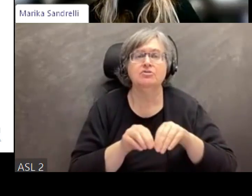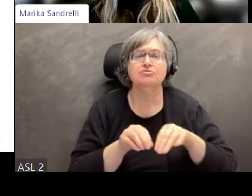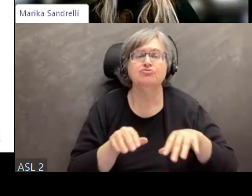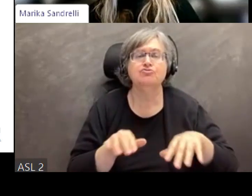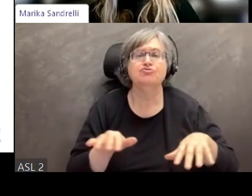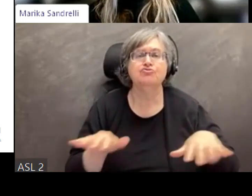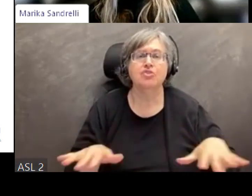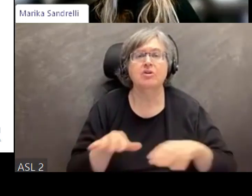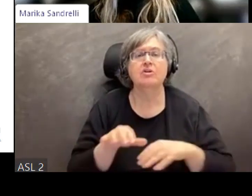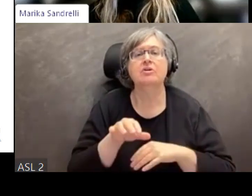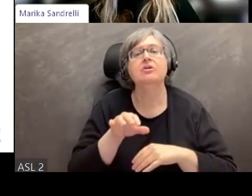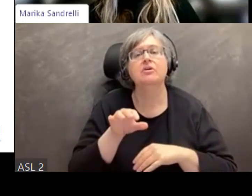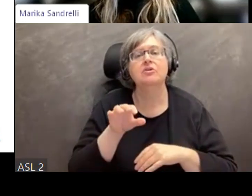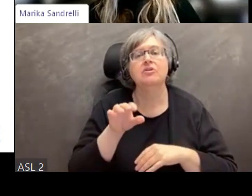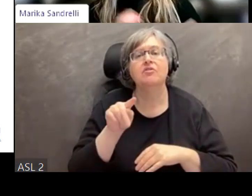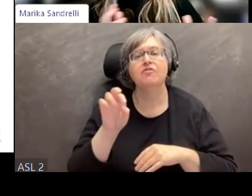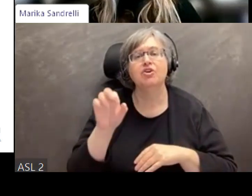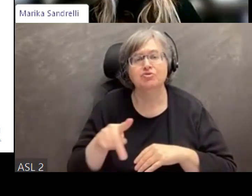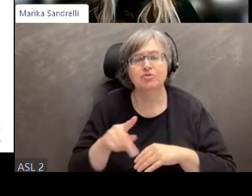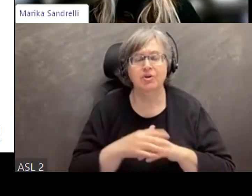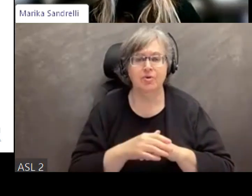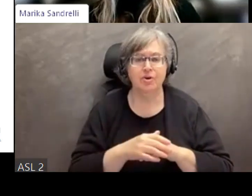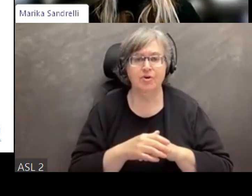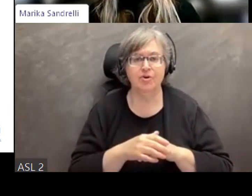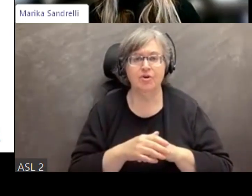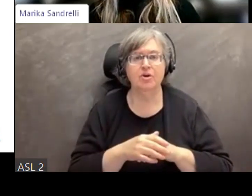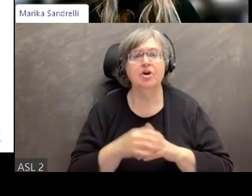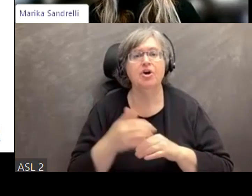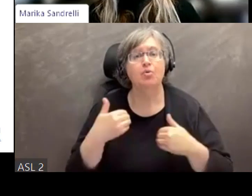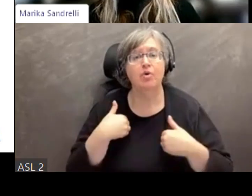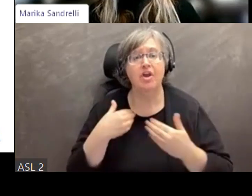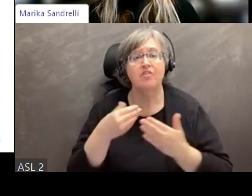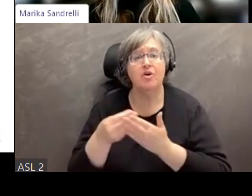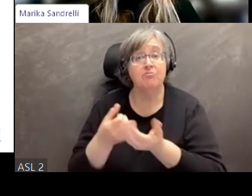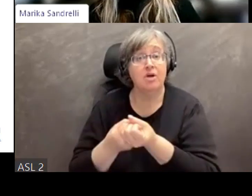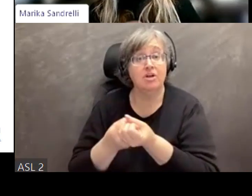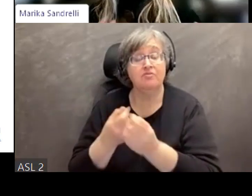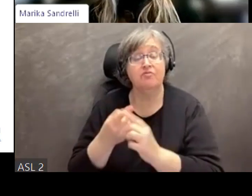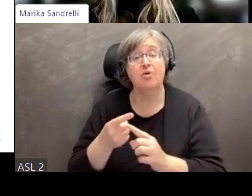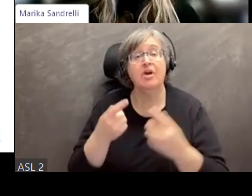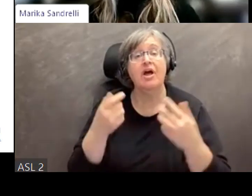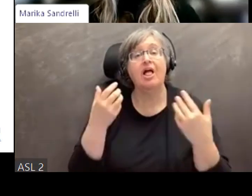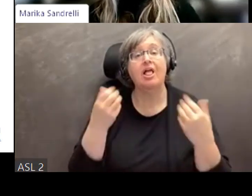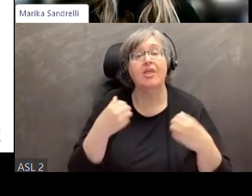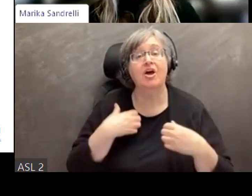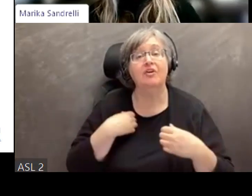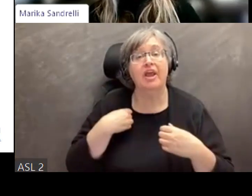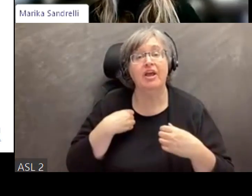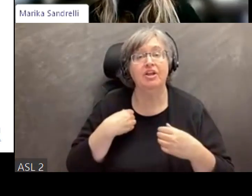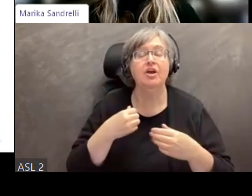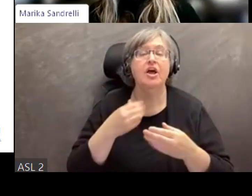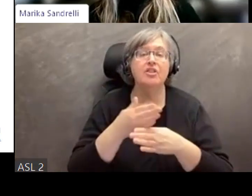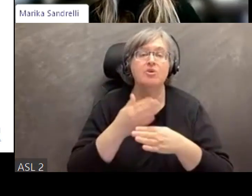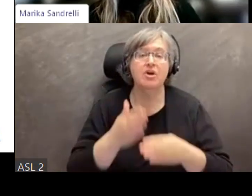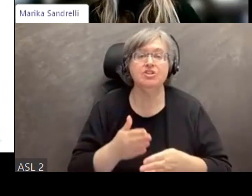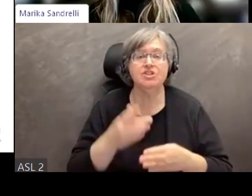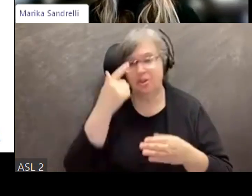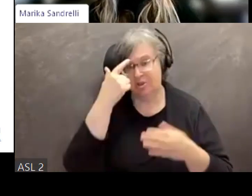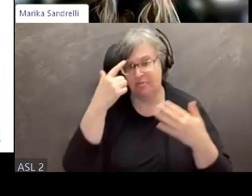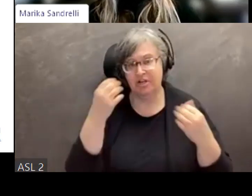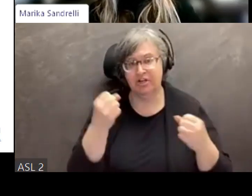scale up and spread of TRIP right now, with the help of funding from Health Canada and our partners at the Mental Health Commission of